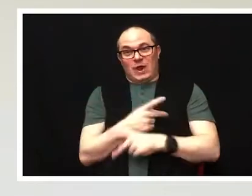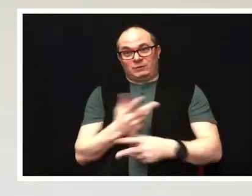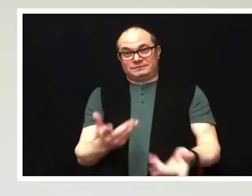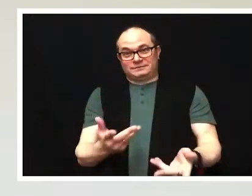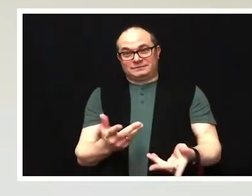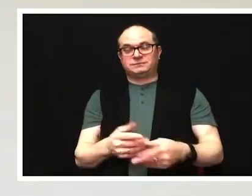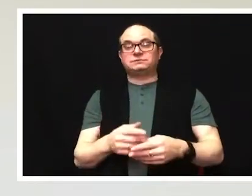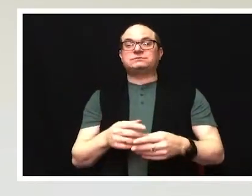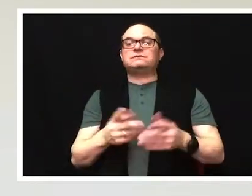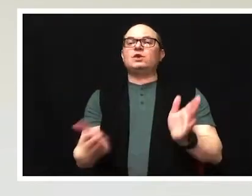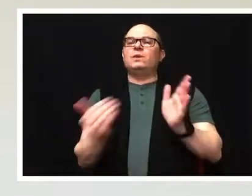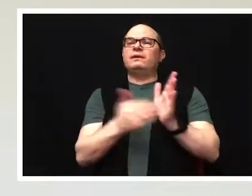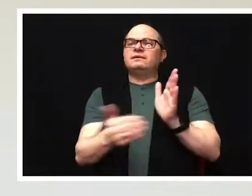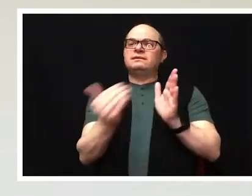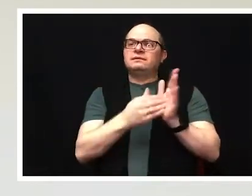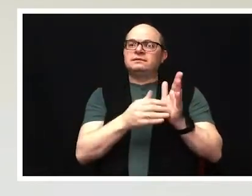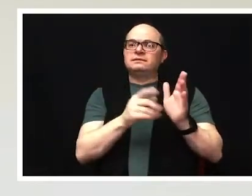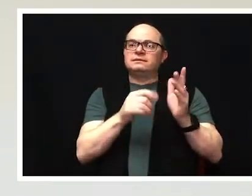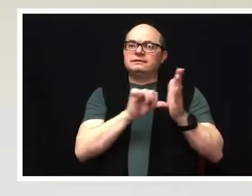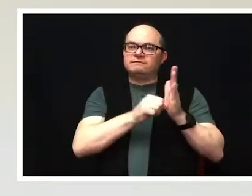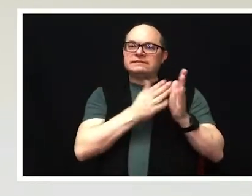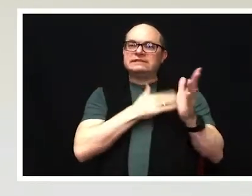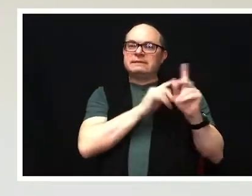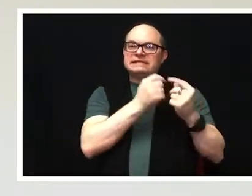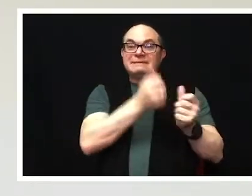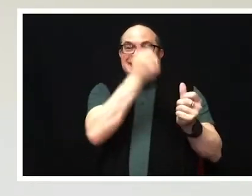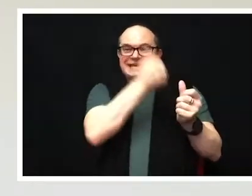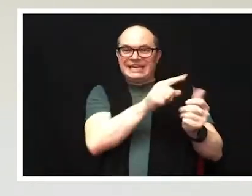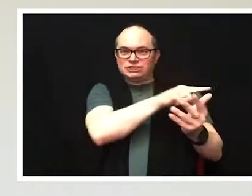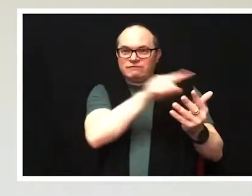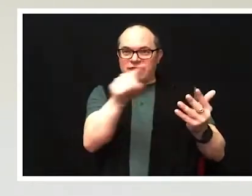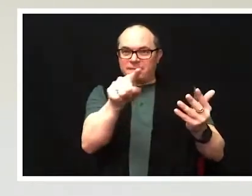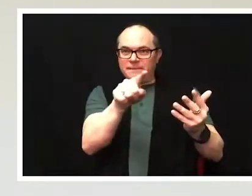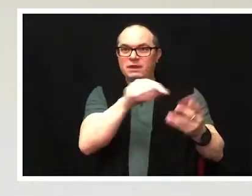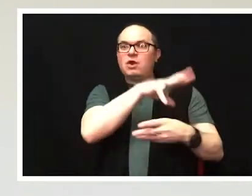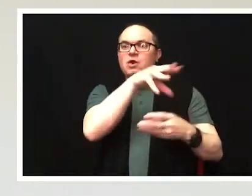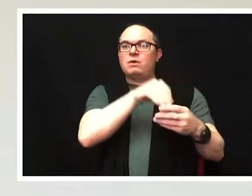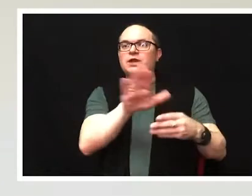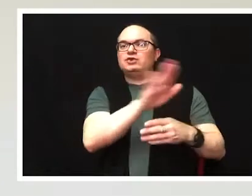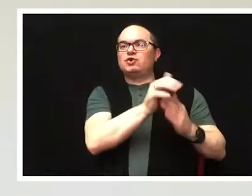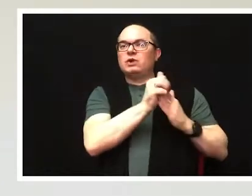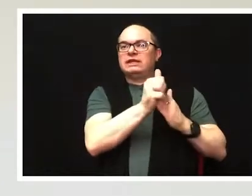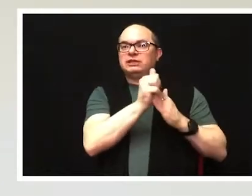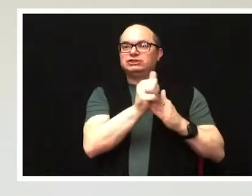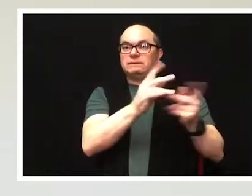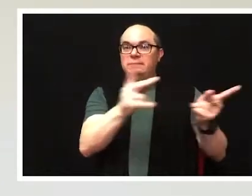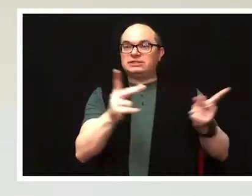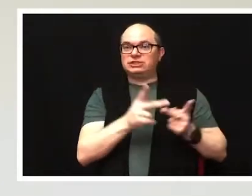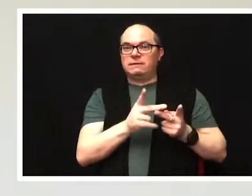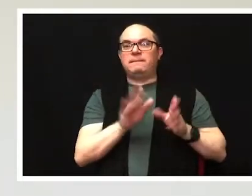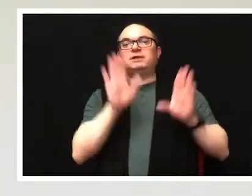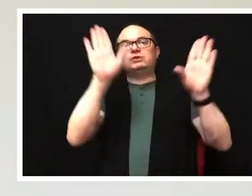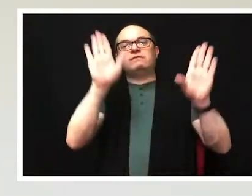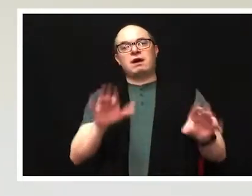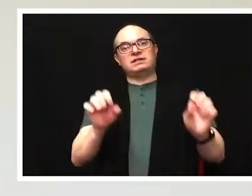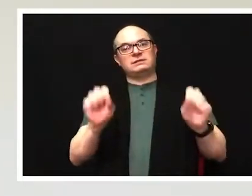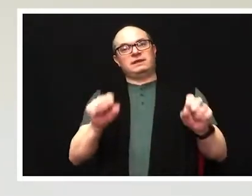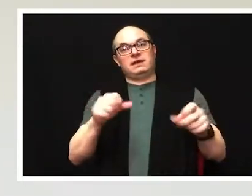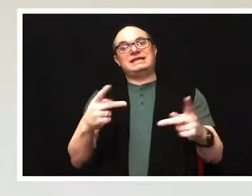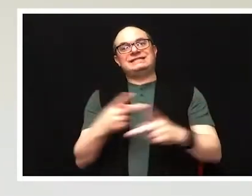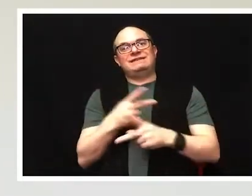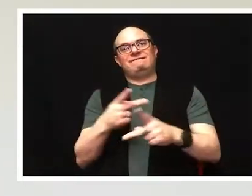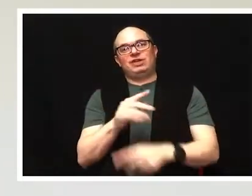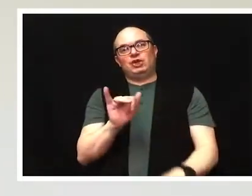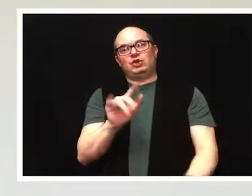I reiterate to the team is that each and every one of them are in their current leadership positions because they have the awesome ability to